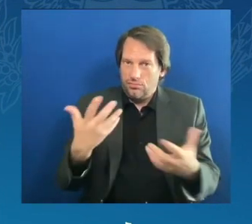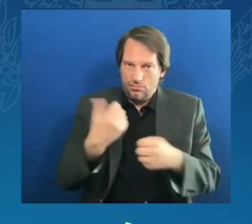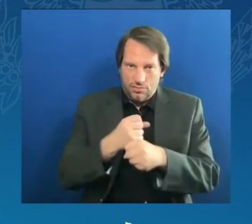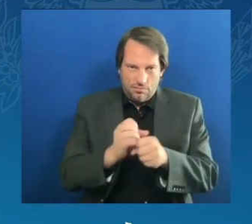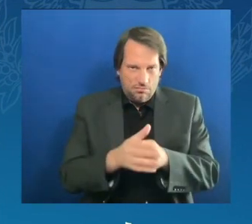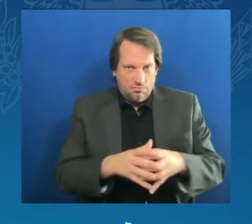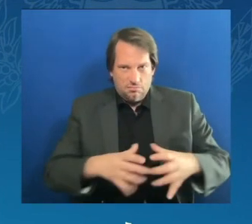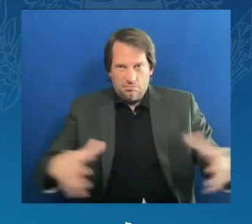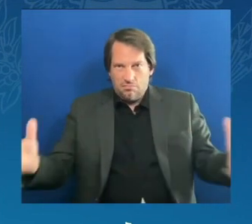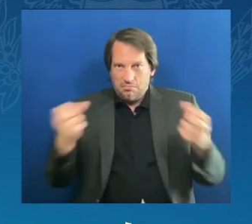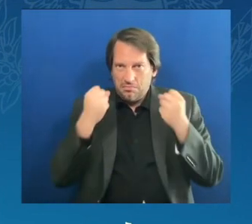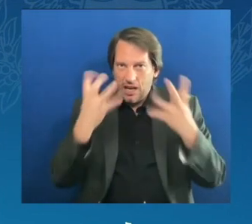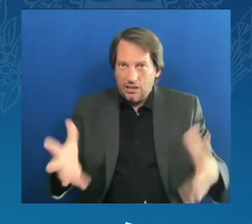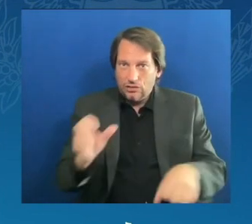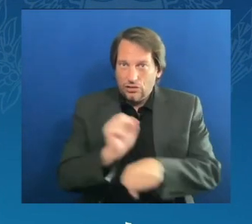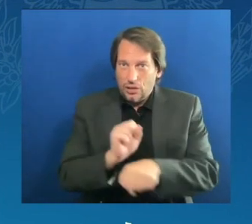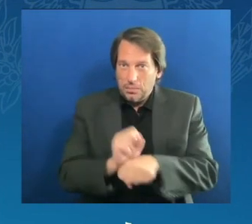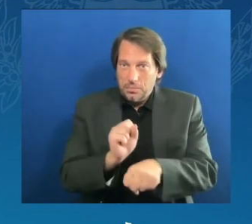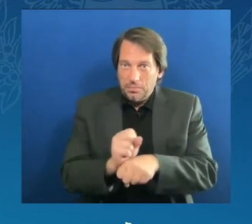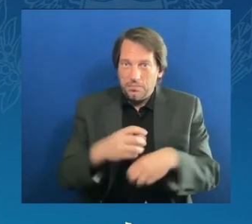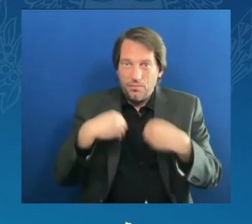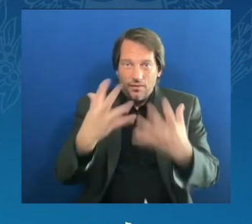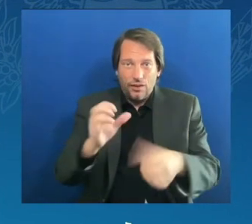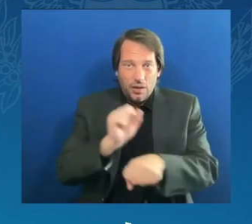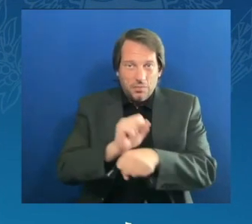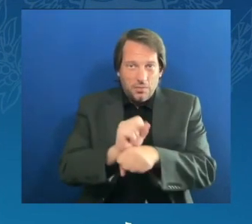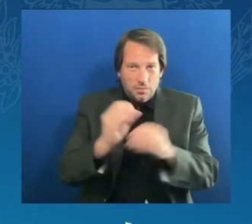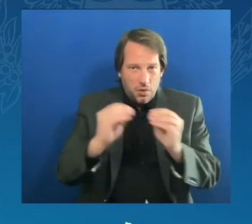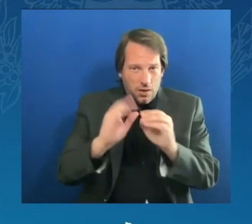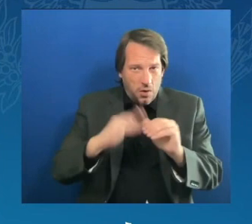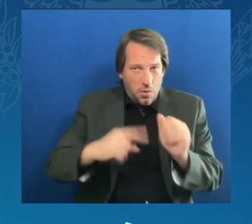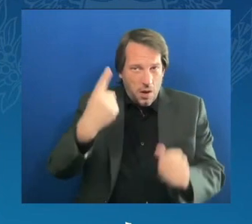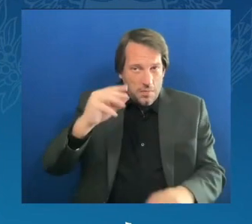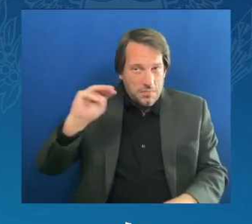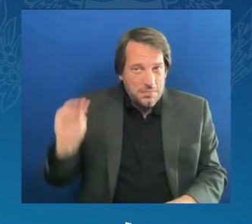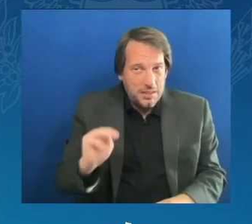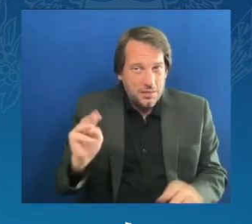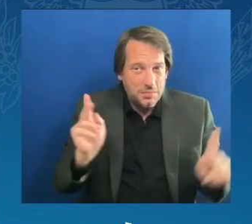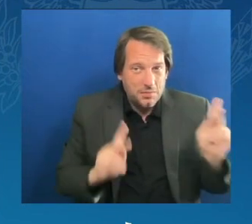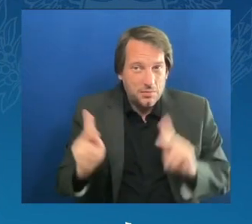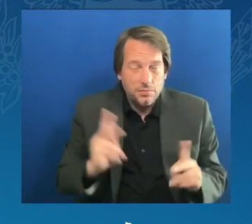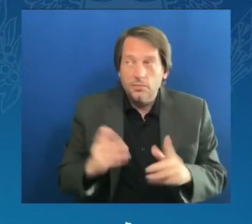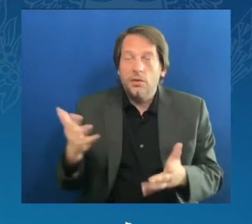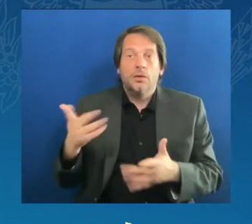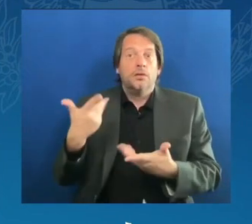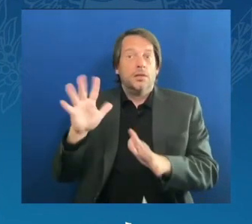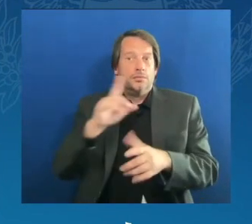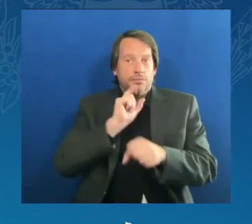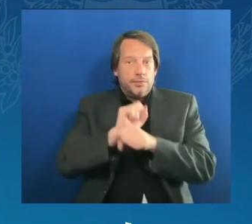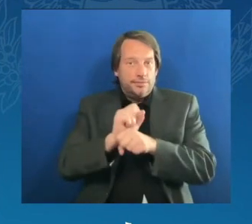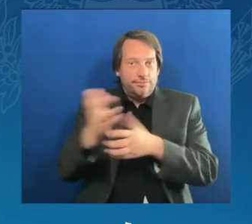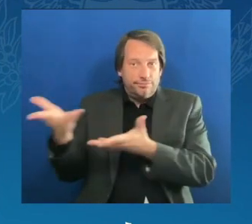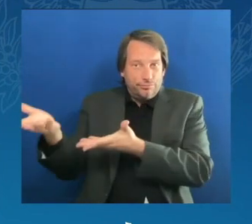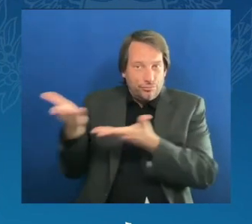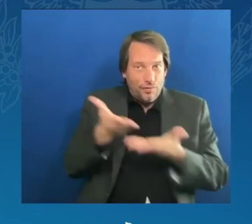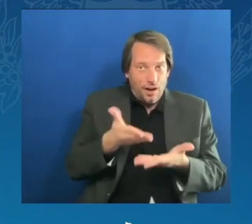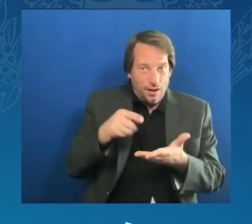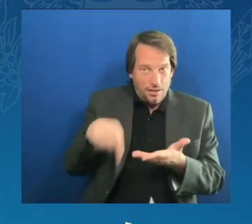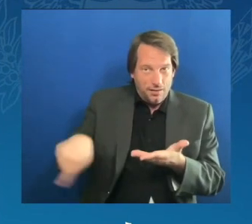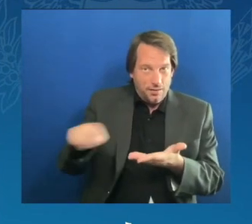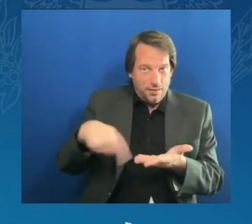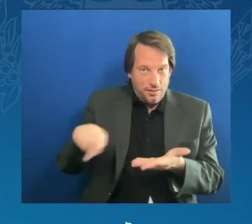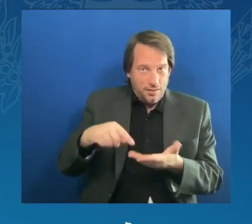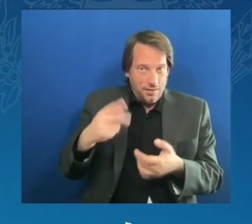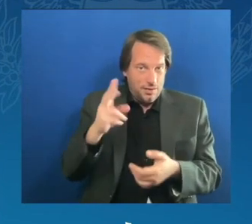people, brought more than 2.5 million people into the formal financial economy, and connected more than 4.5